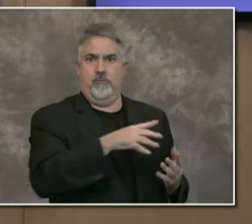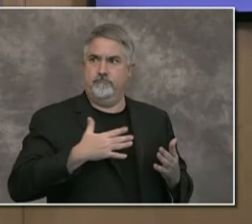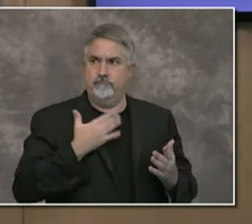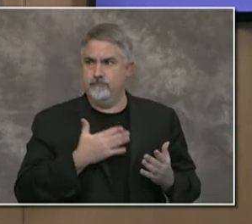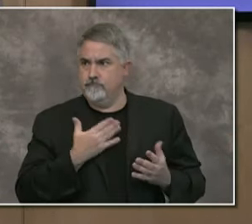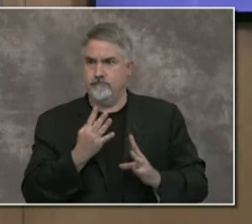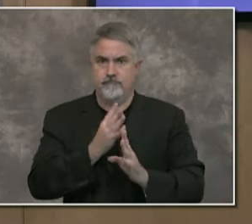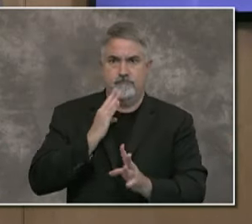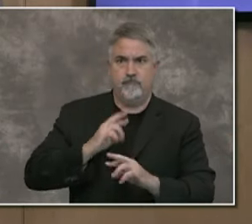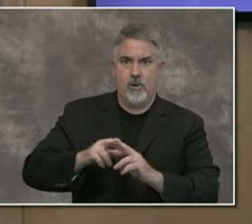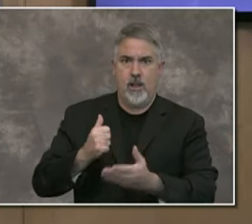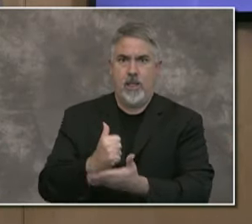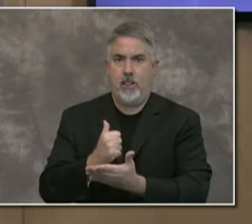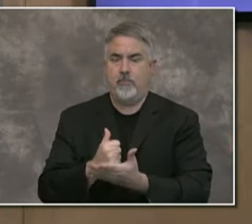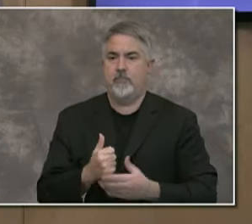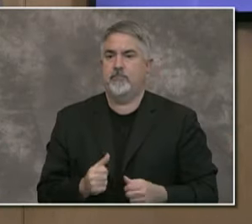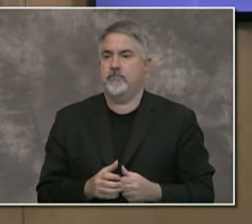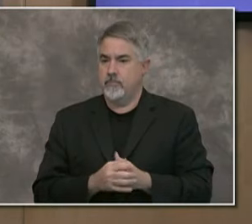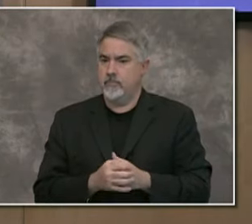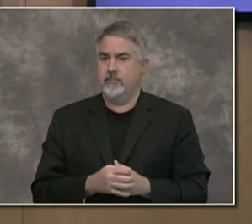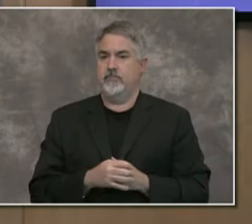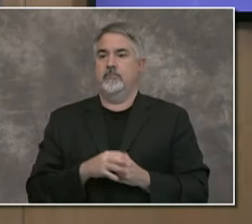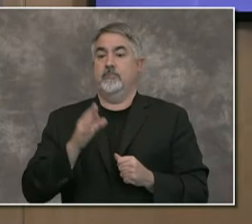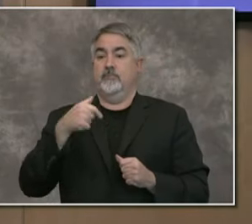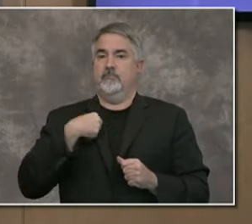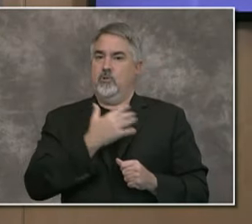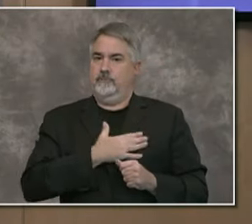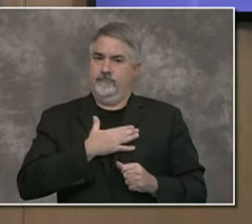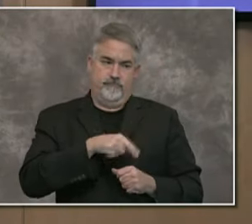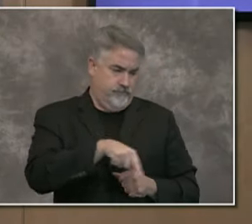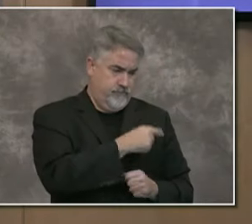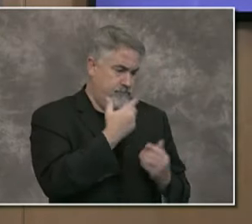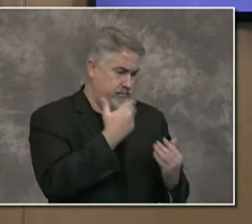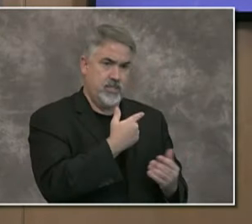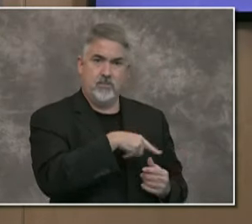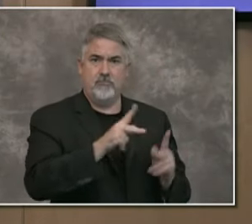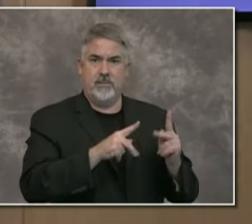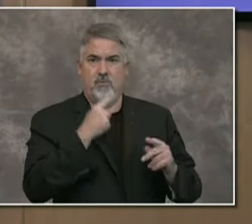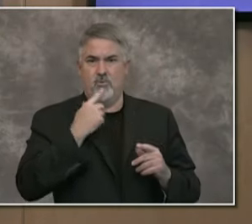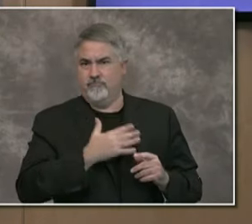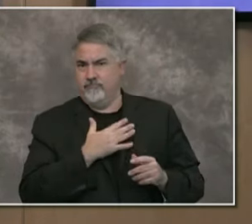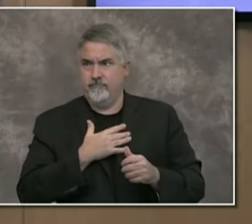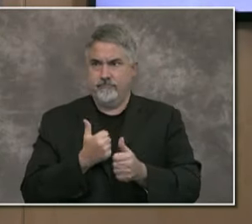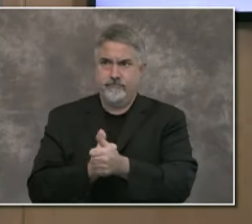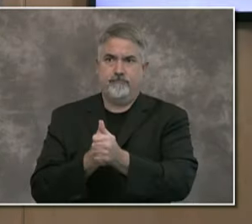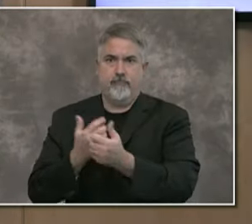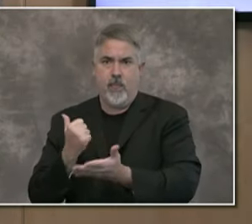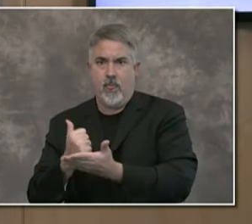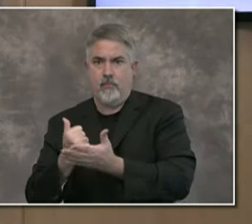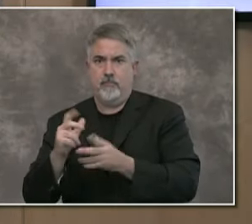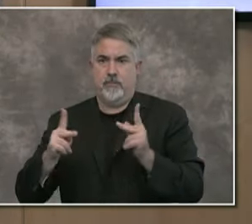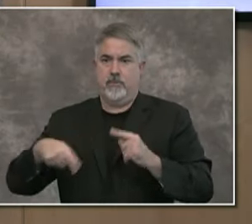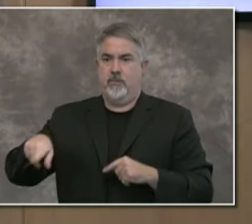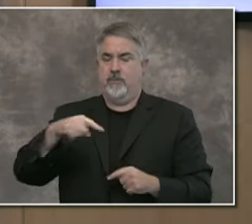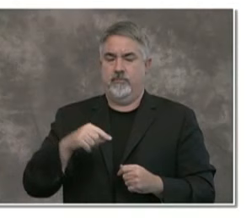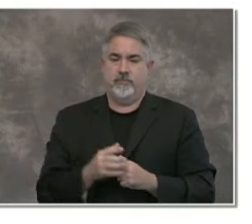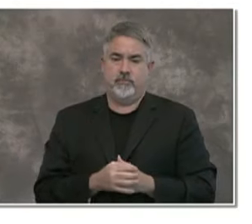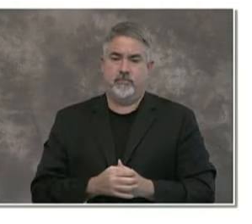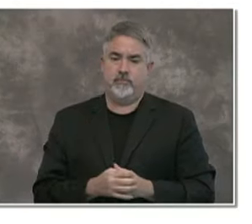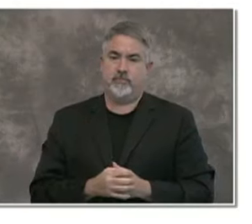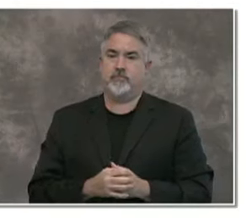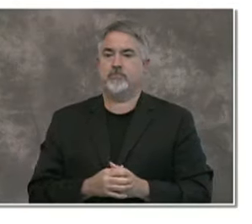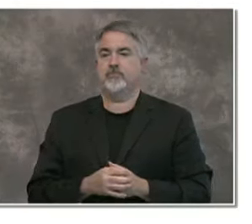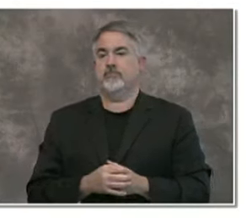to assess the need on a regular and daily basis. Let's jump into our charts real quick. I mentioned today we have 76